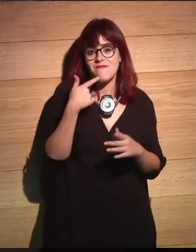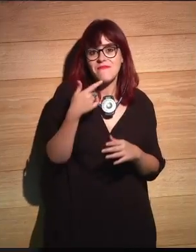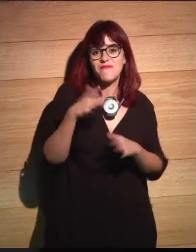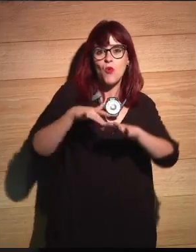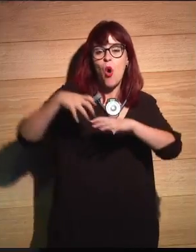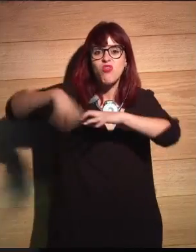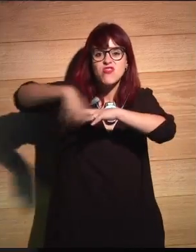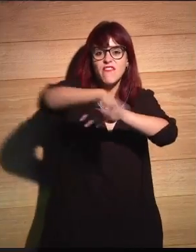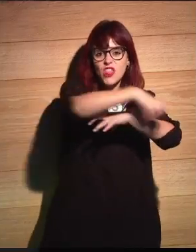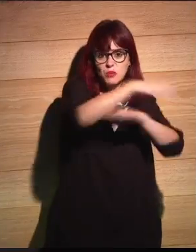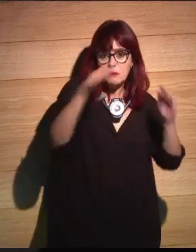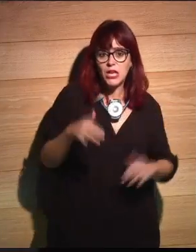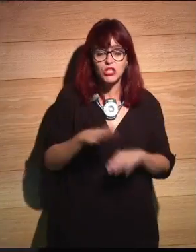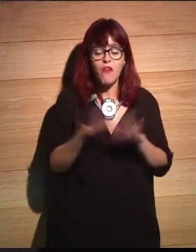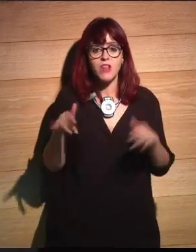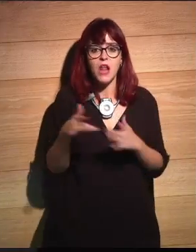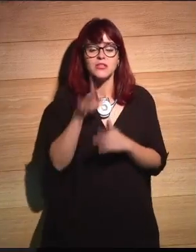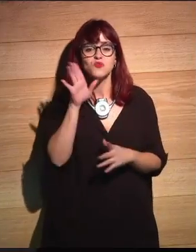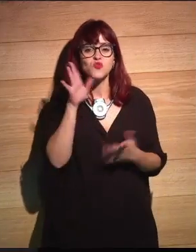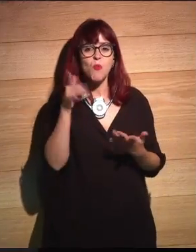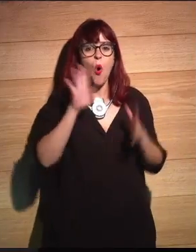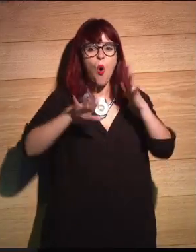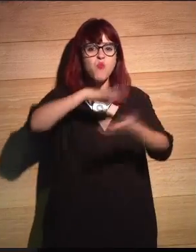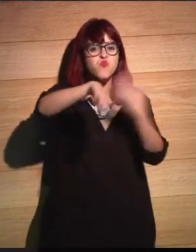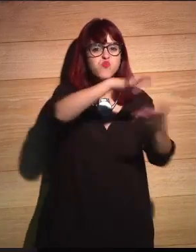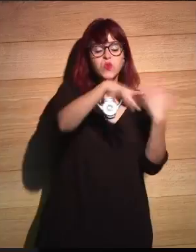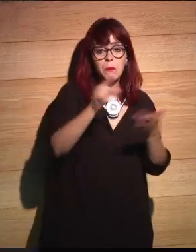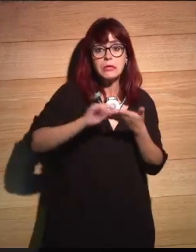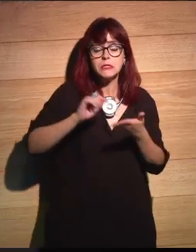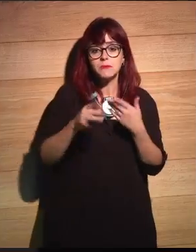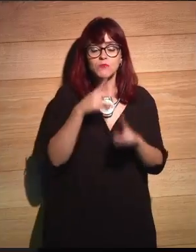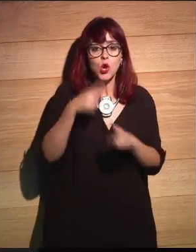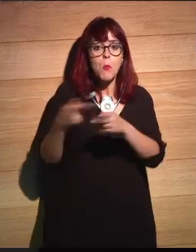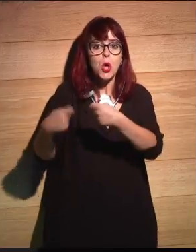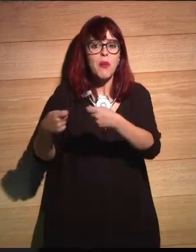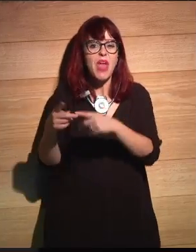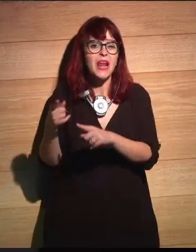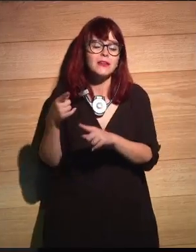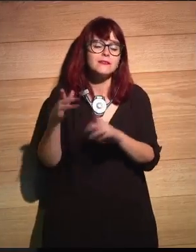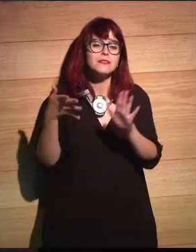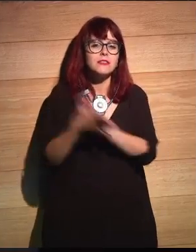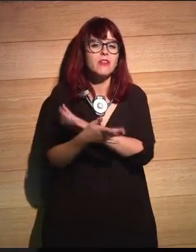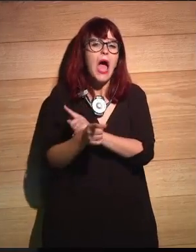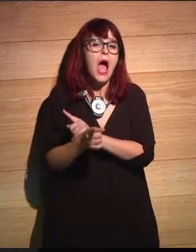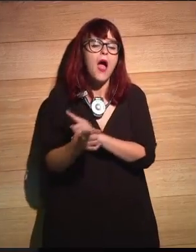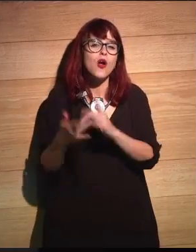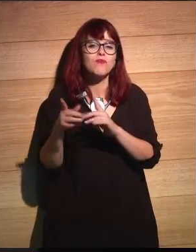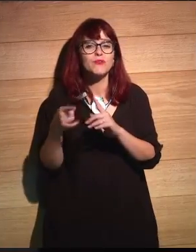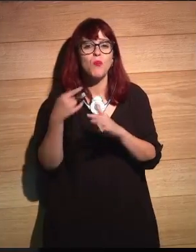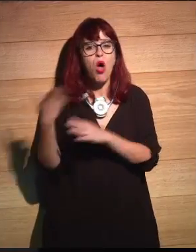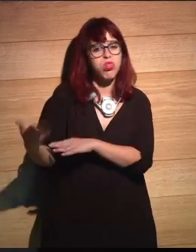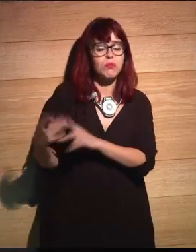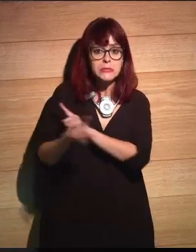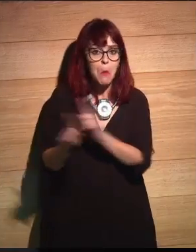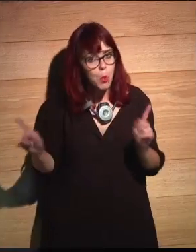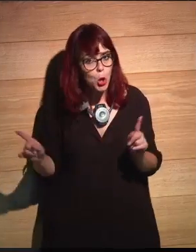dirty anymore to write those kinds of genres, because they are